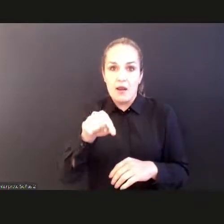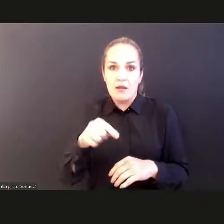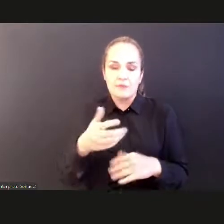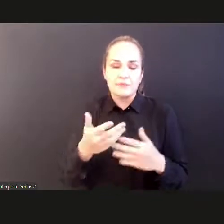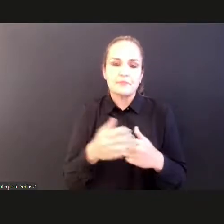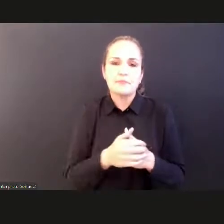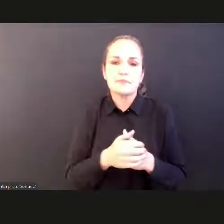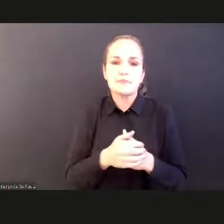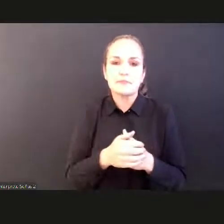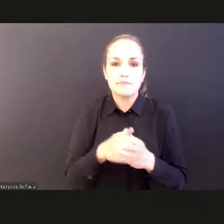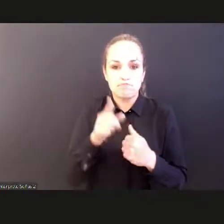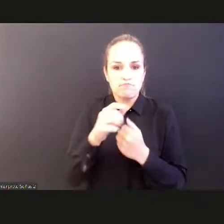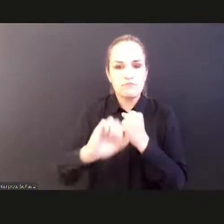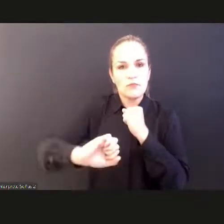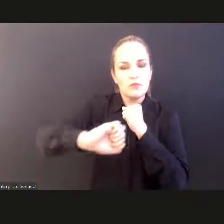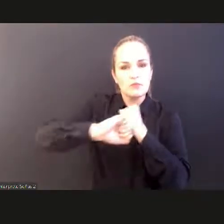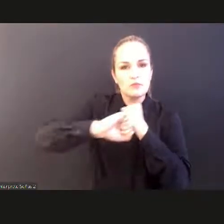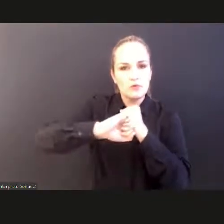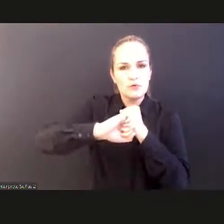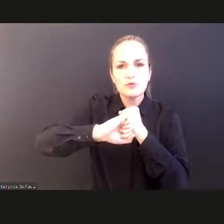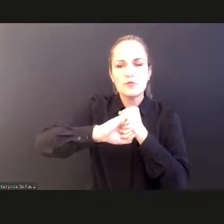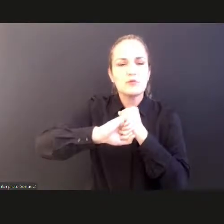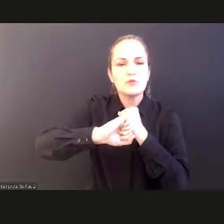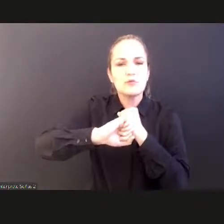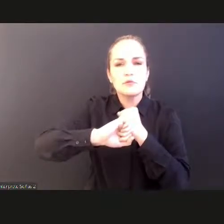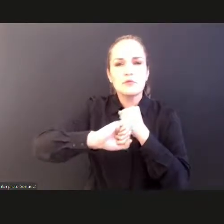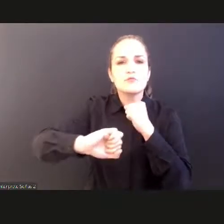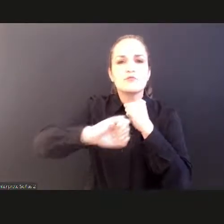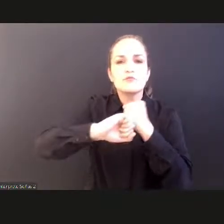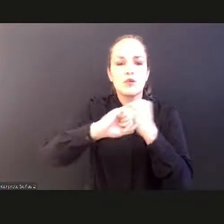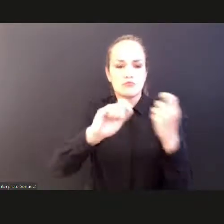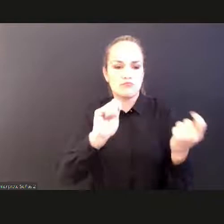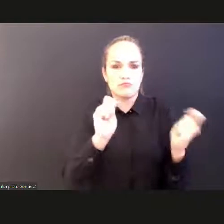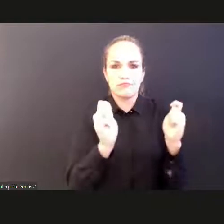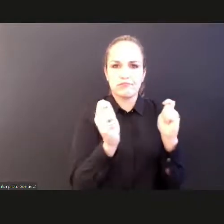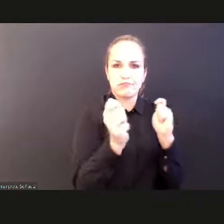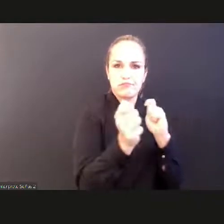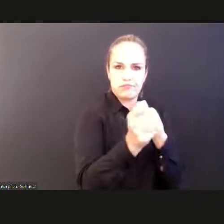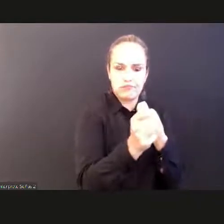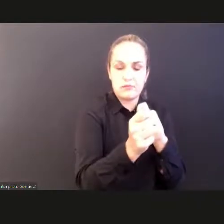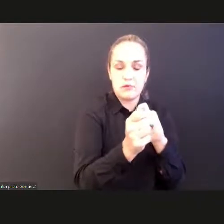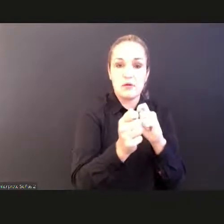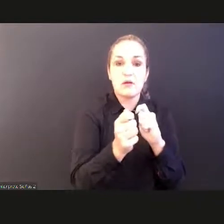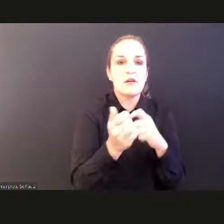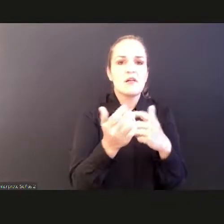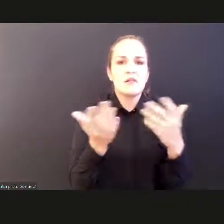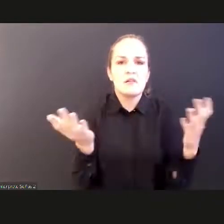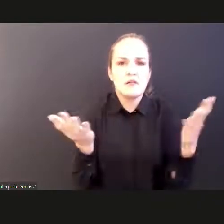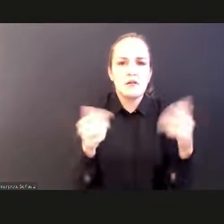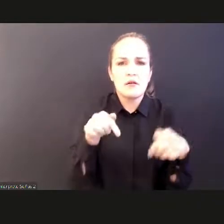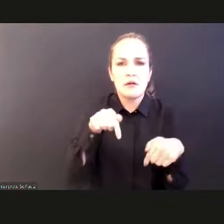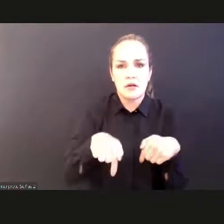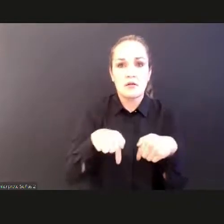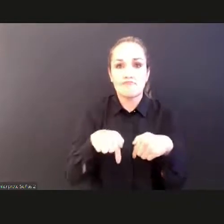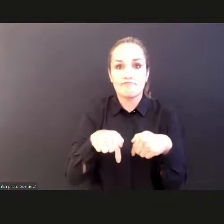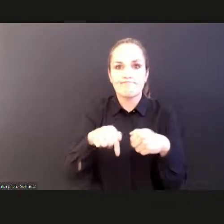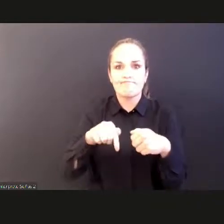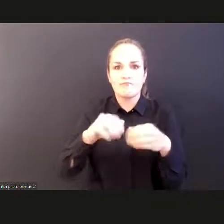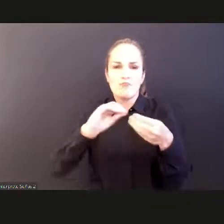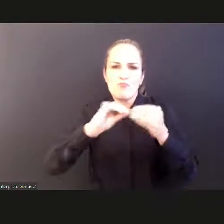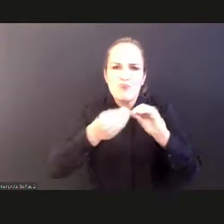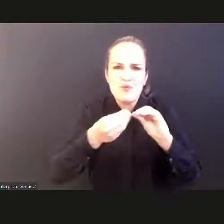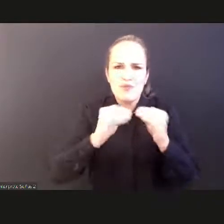include digital transformation, such as modern services, e-learning, telemedicine to